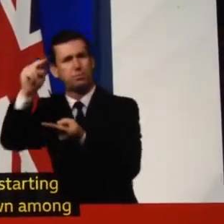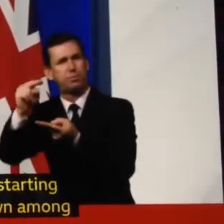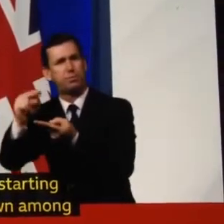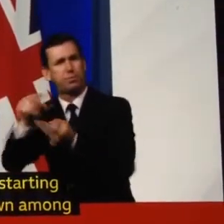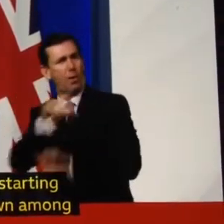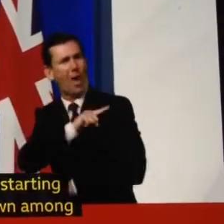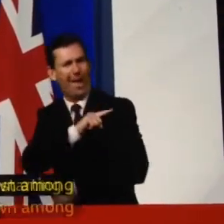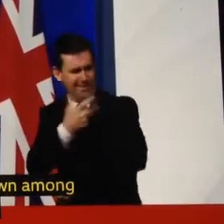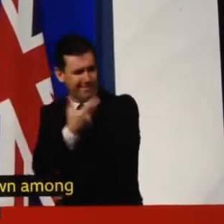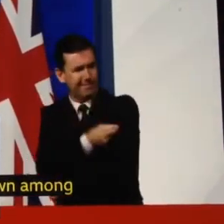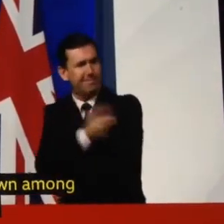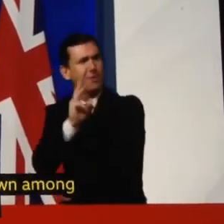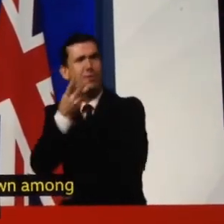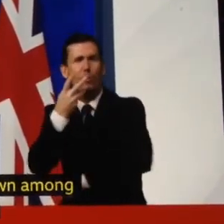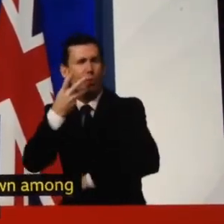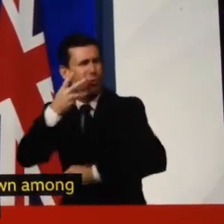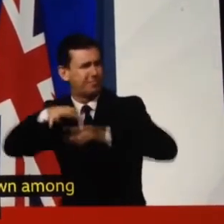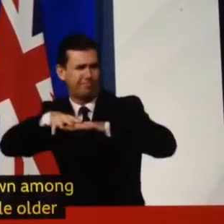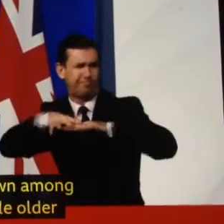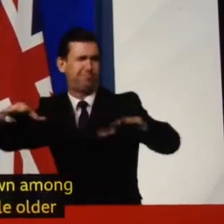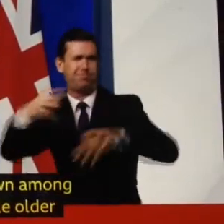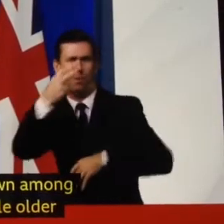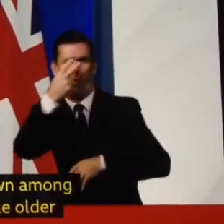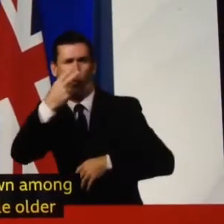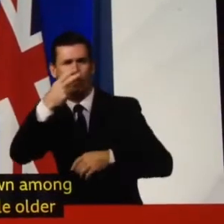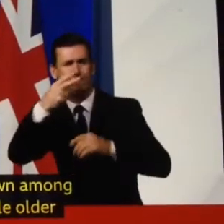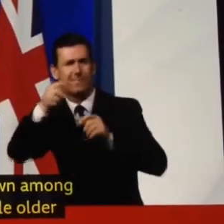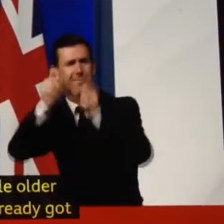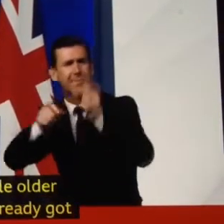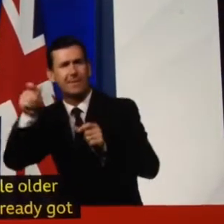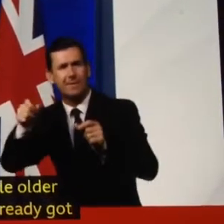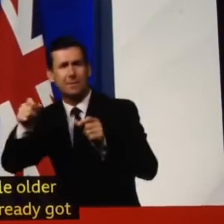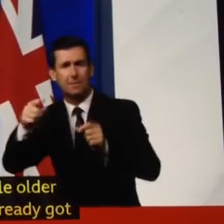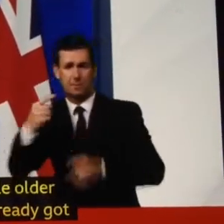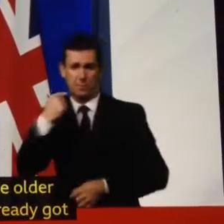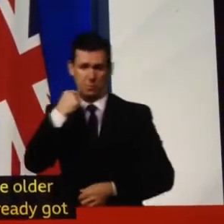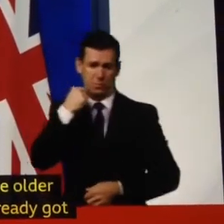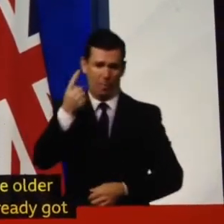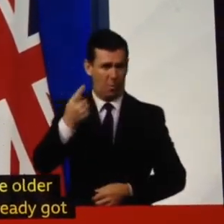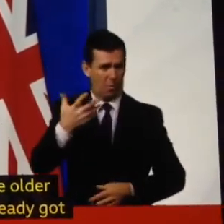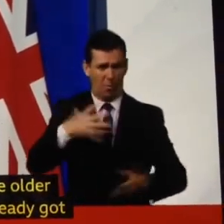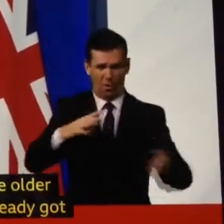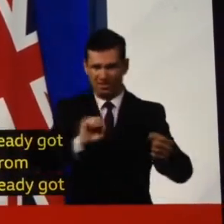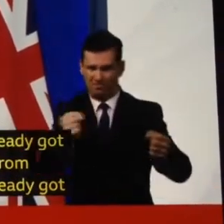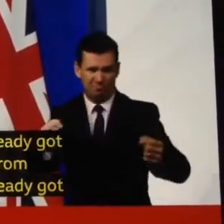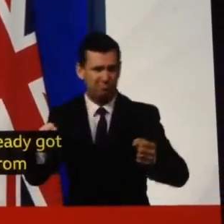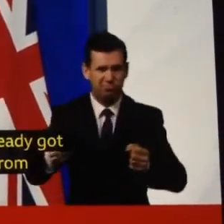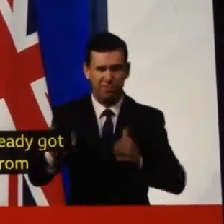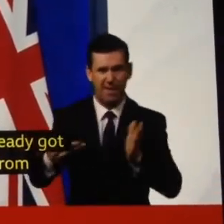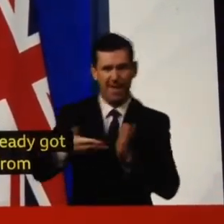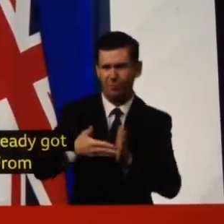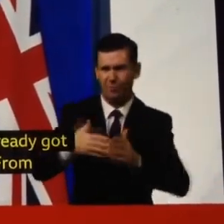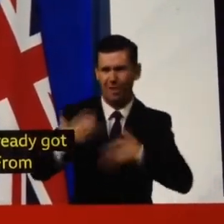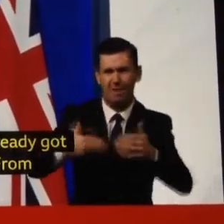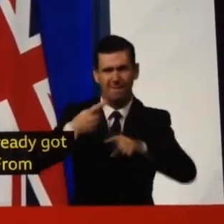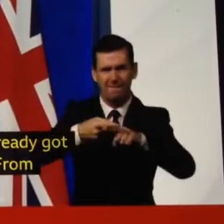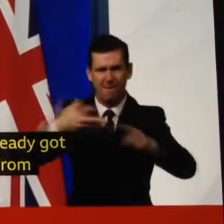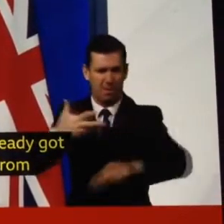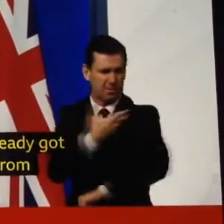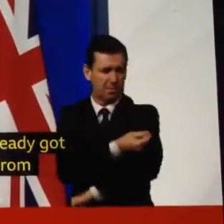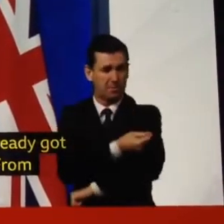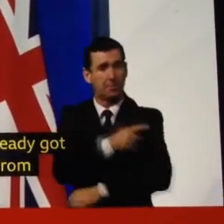those boosters in arms. From tomorrow, we're speeding things up even further by removing the 15-minute post-vaccination